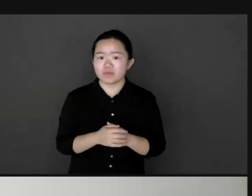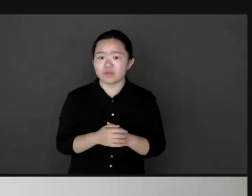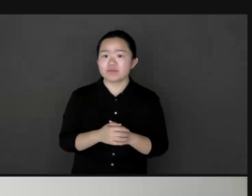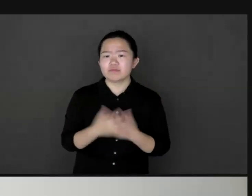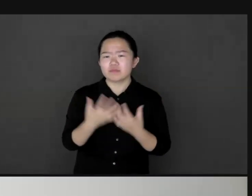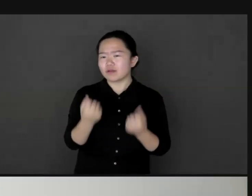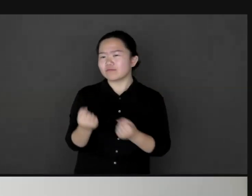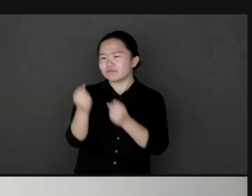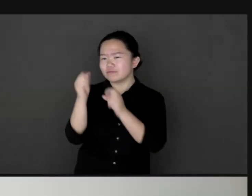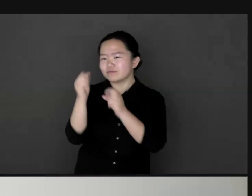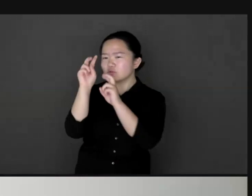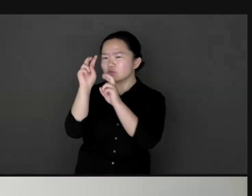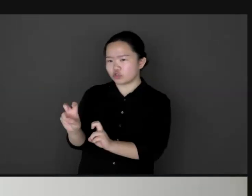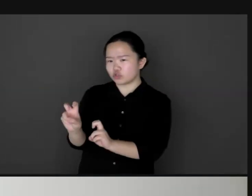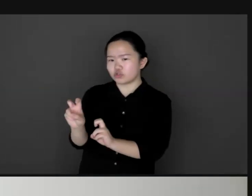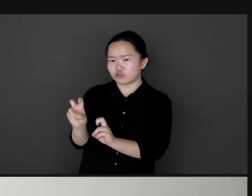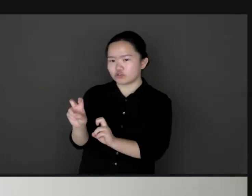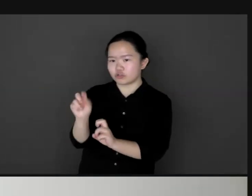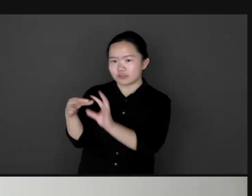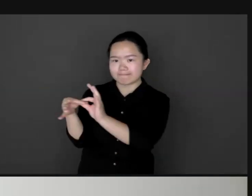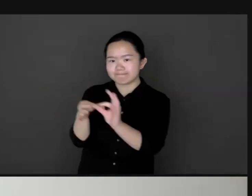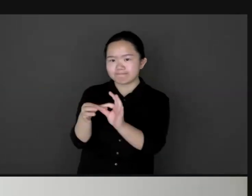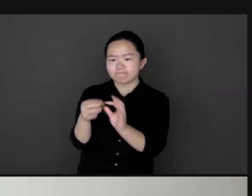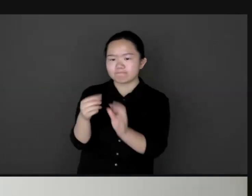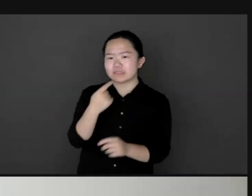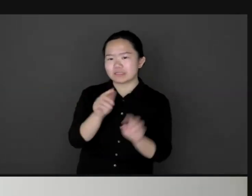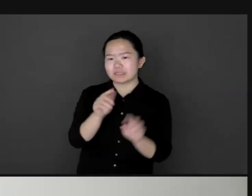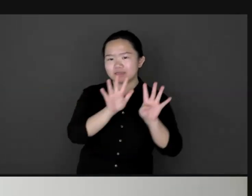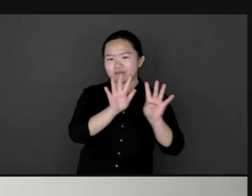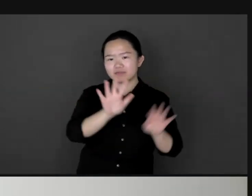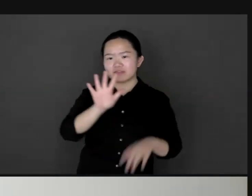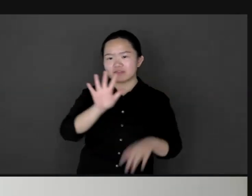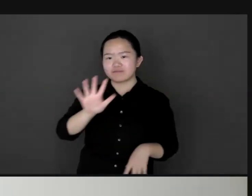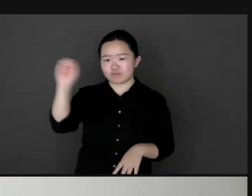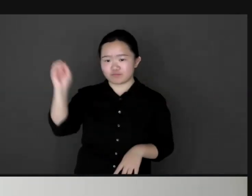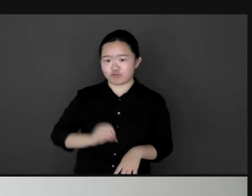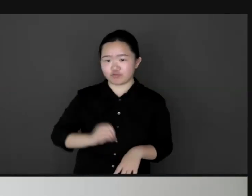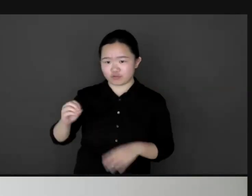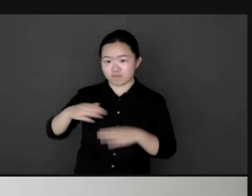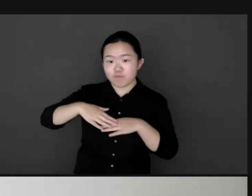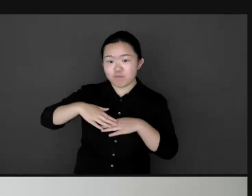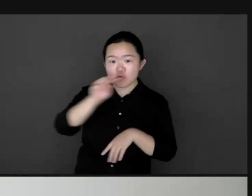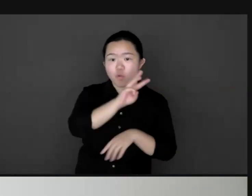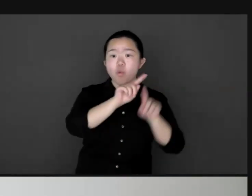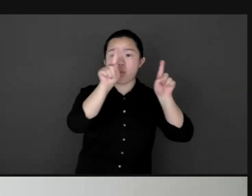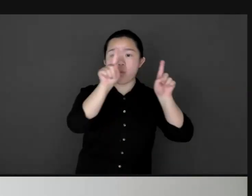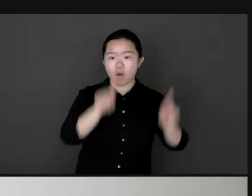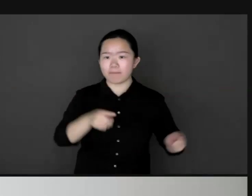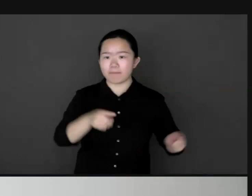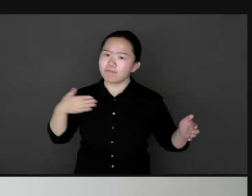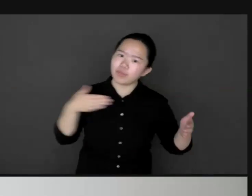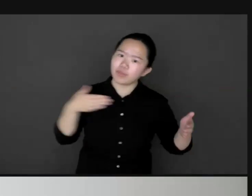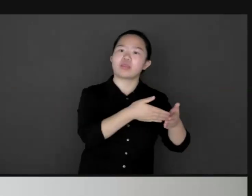are inaccessible, and I would say probably it's similar on mobile. So the problem goes back to